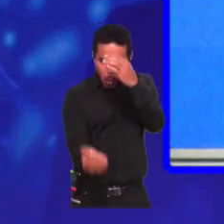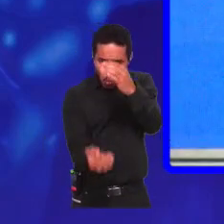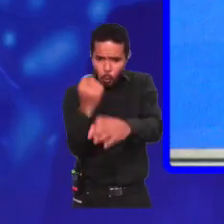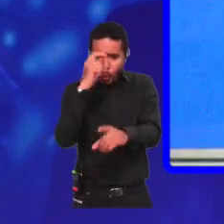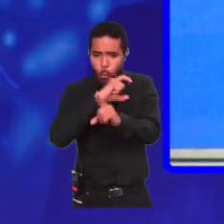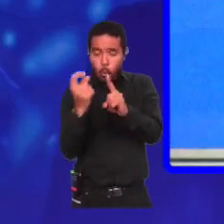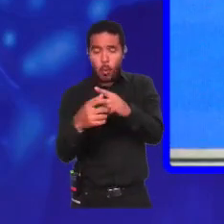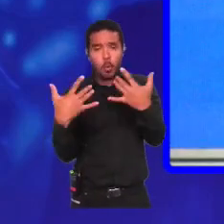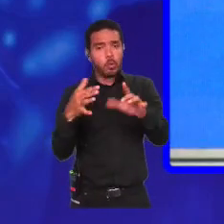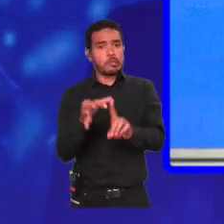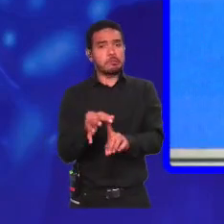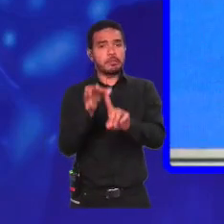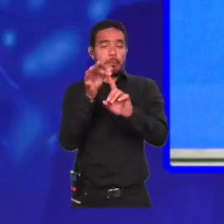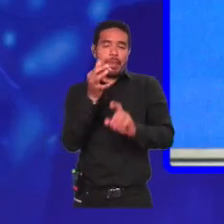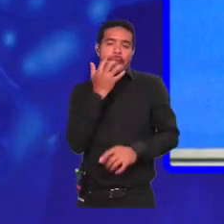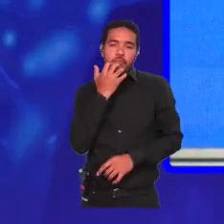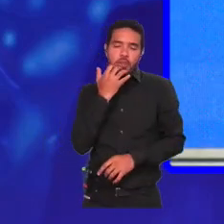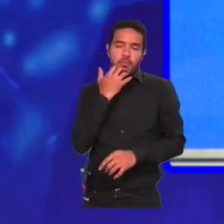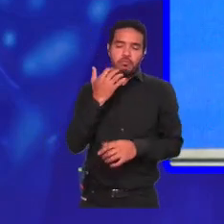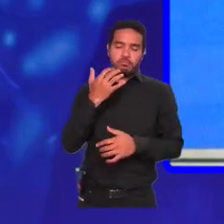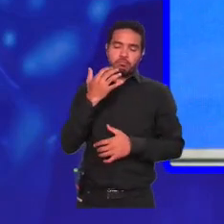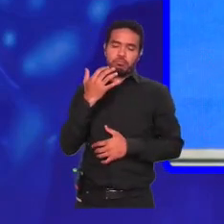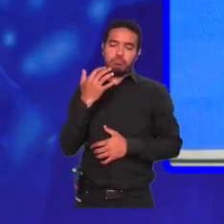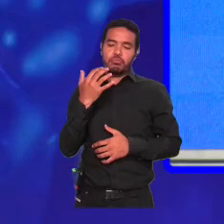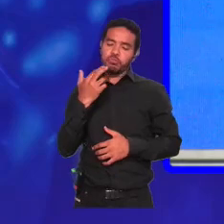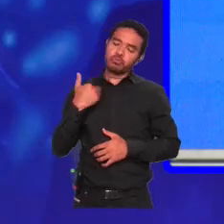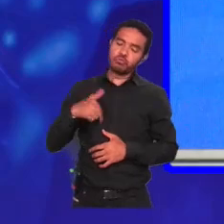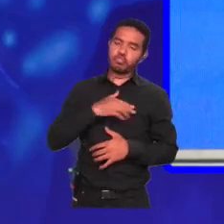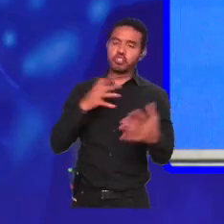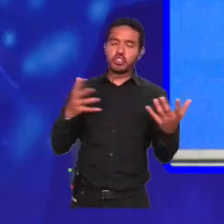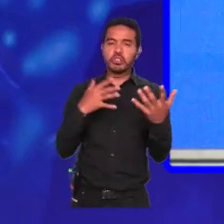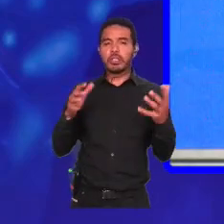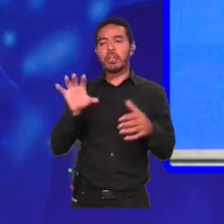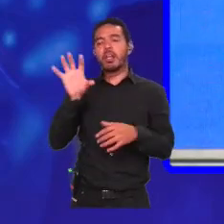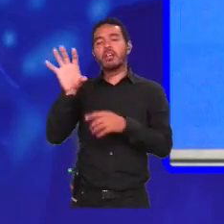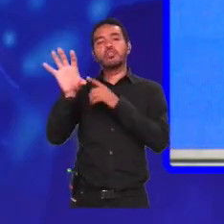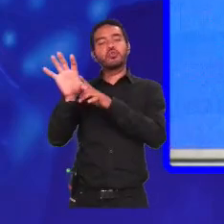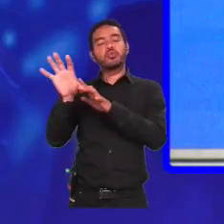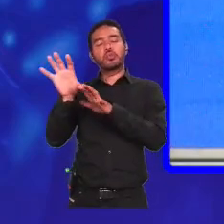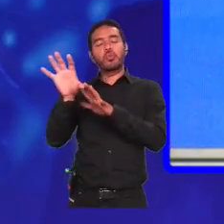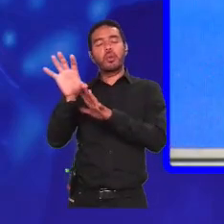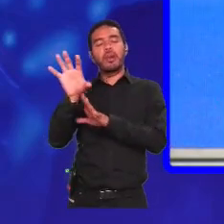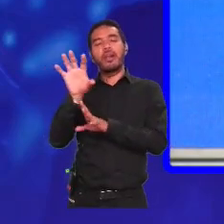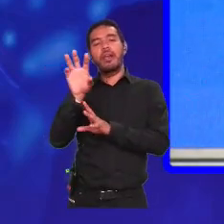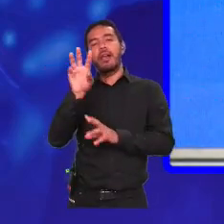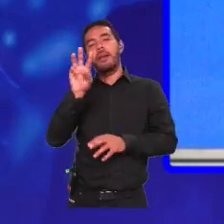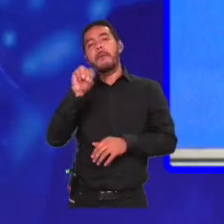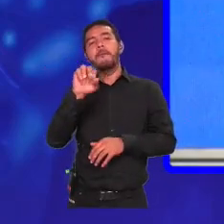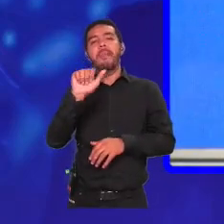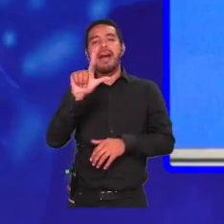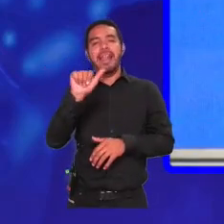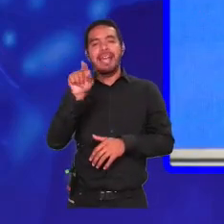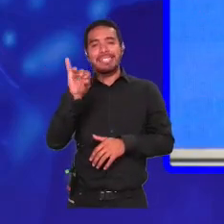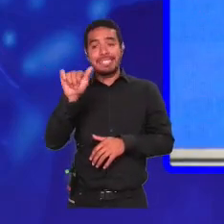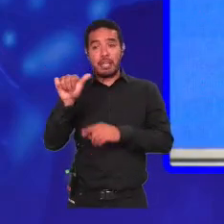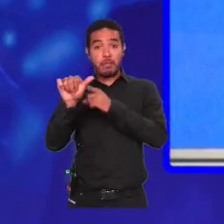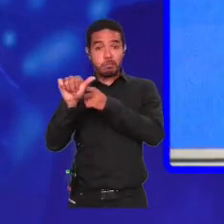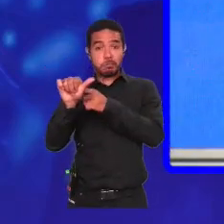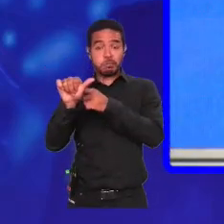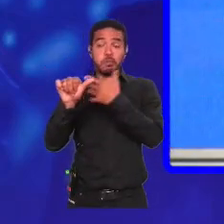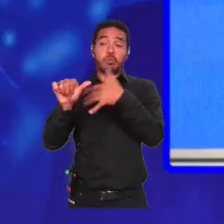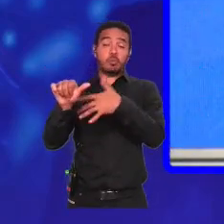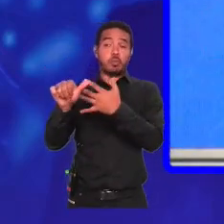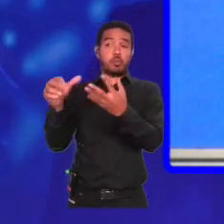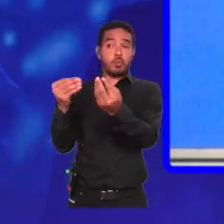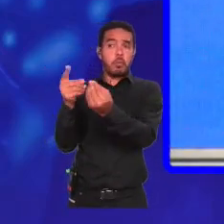team in Malaysia created new workflows that saved the company hours and many, many, many hours of iteration. Things that will,